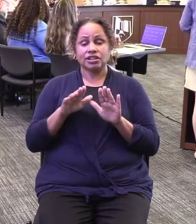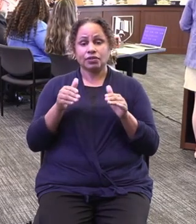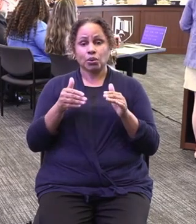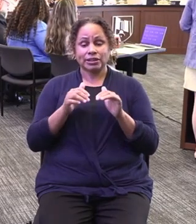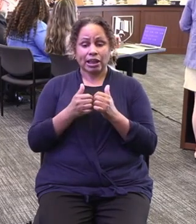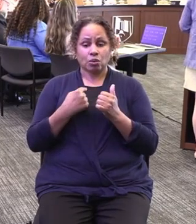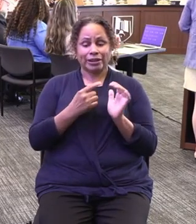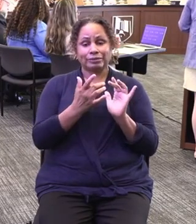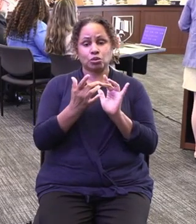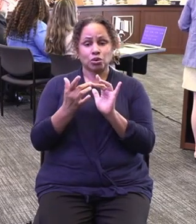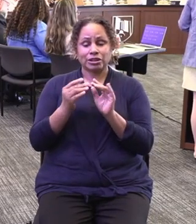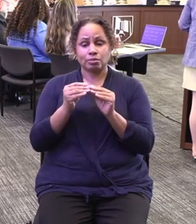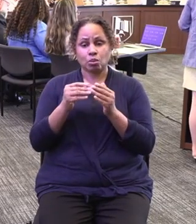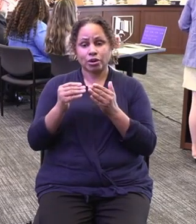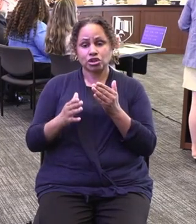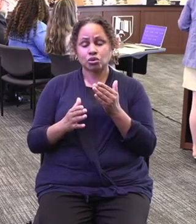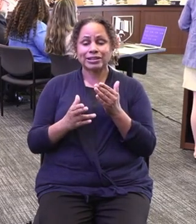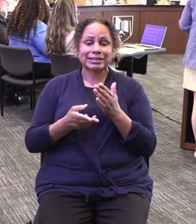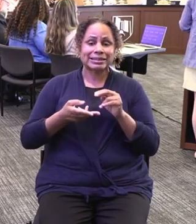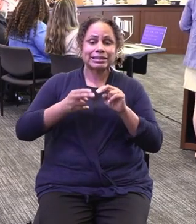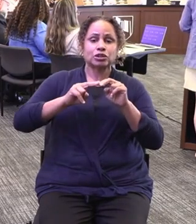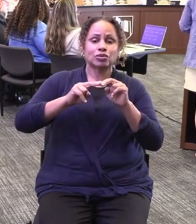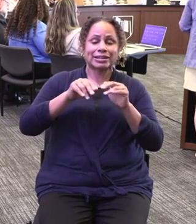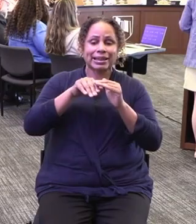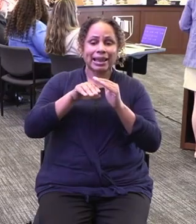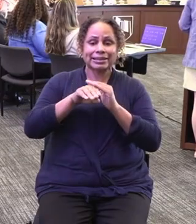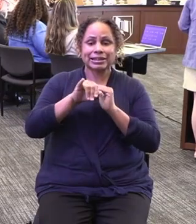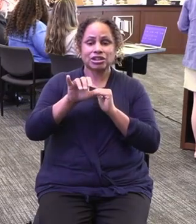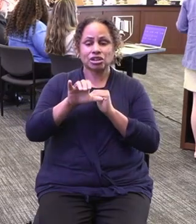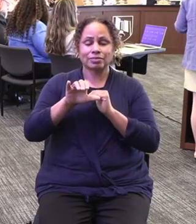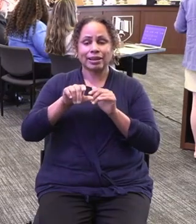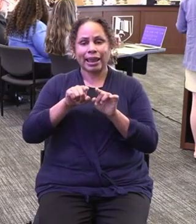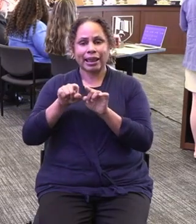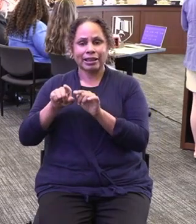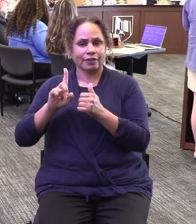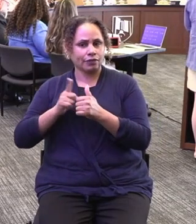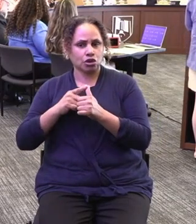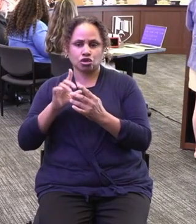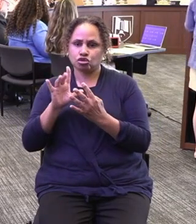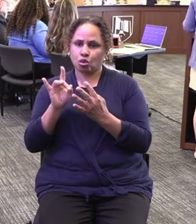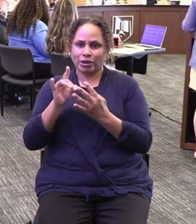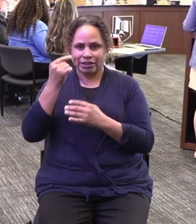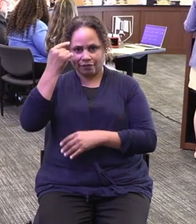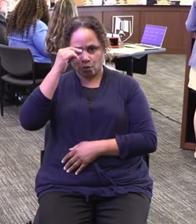increase access, and position JJC as the first choice for students.